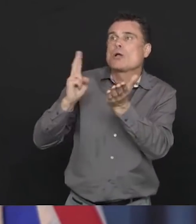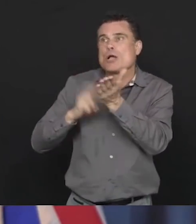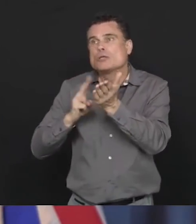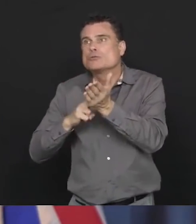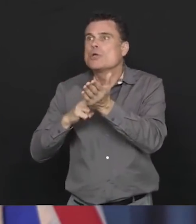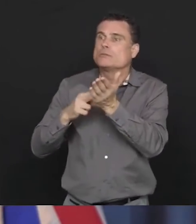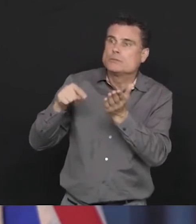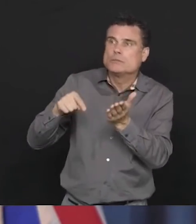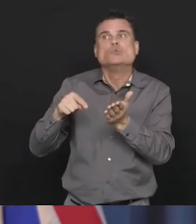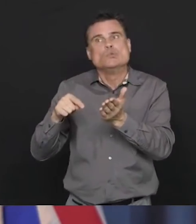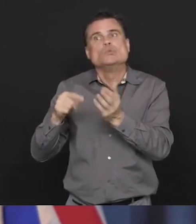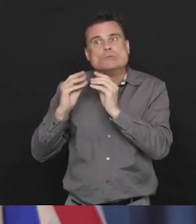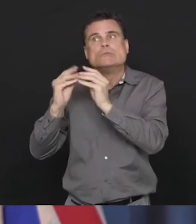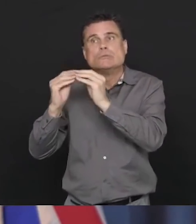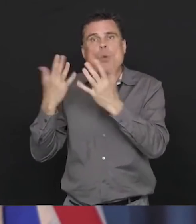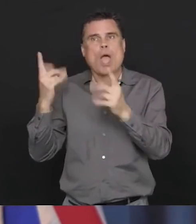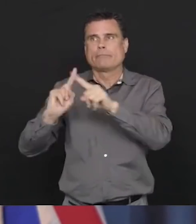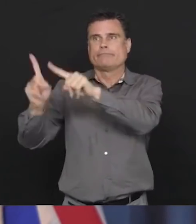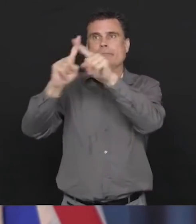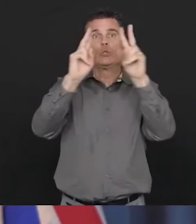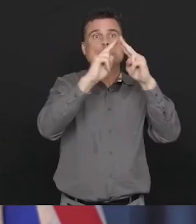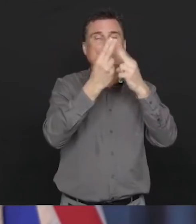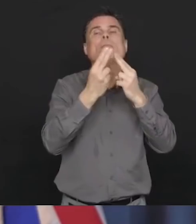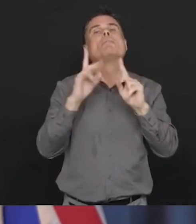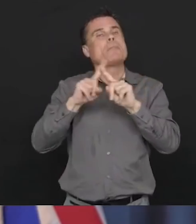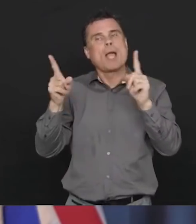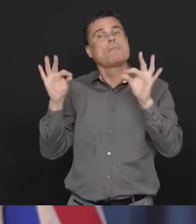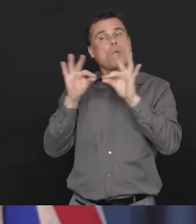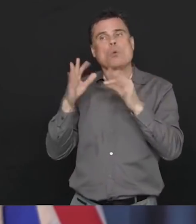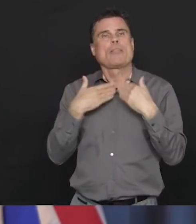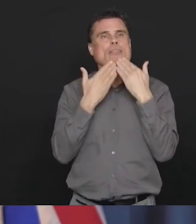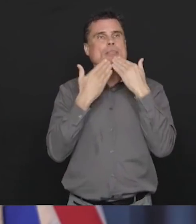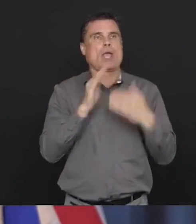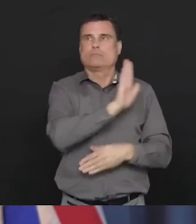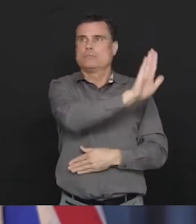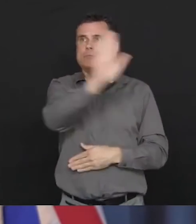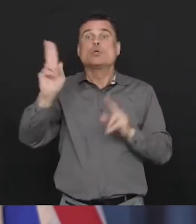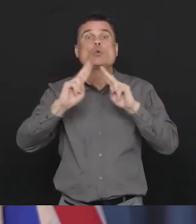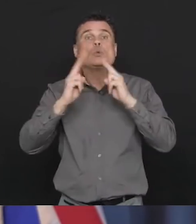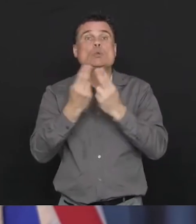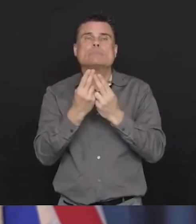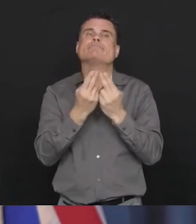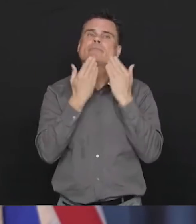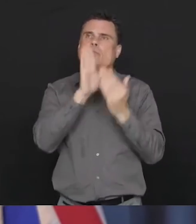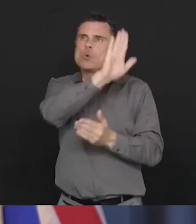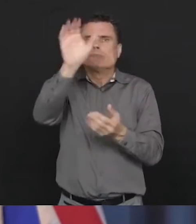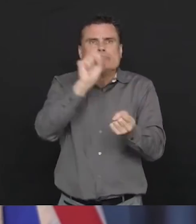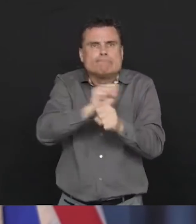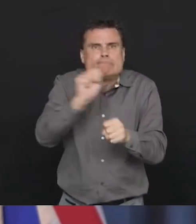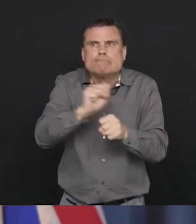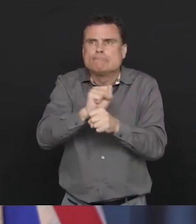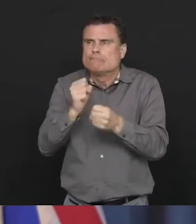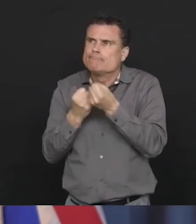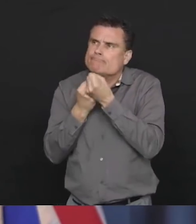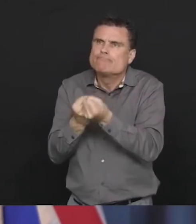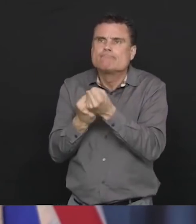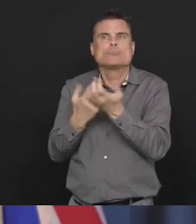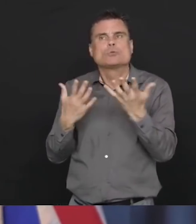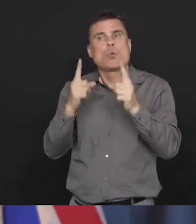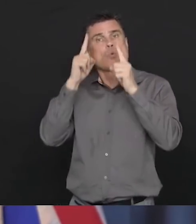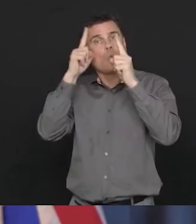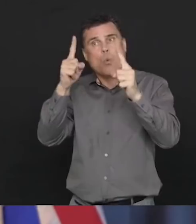who have been working day and night on this to make sure that we do the best that we can do for our healthcare workers who work in these